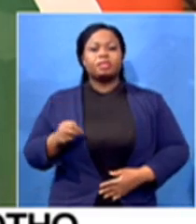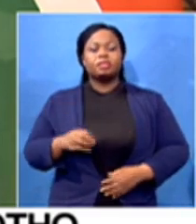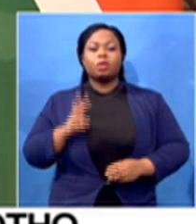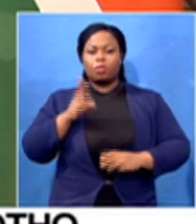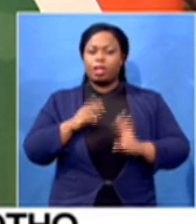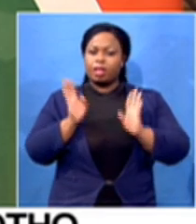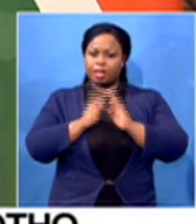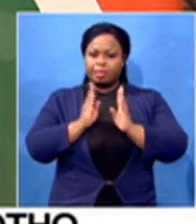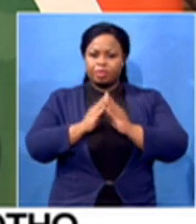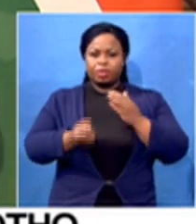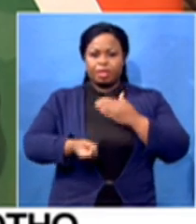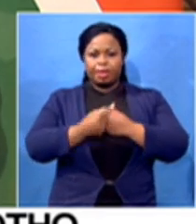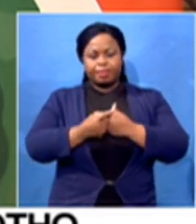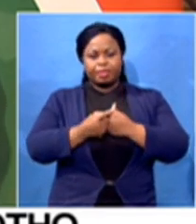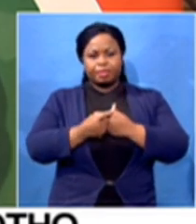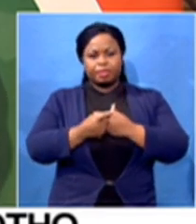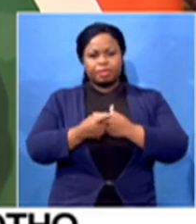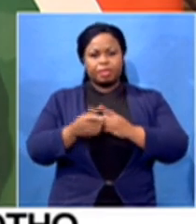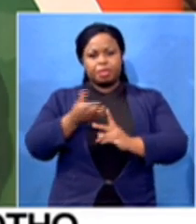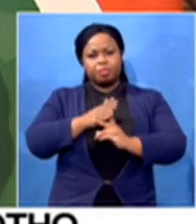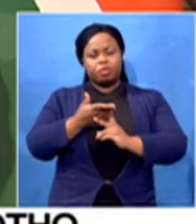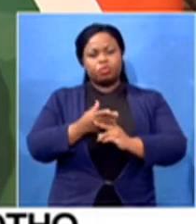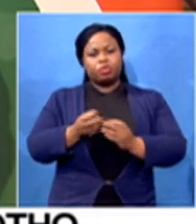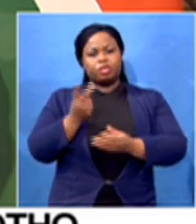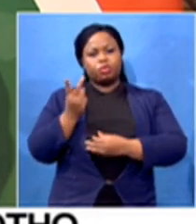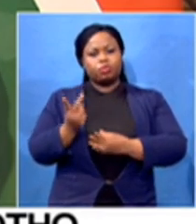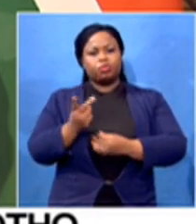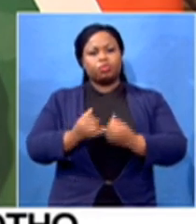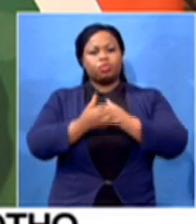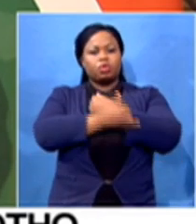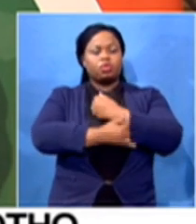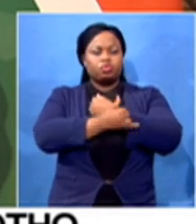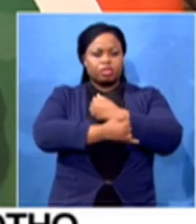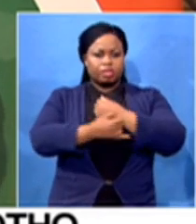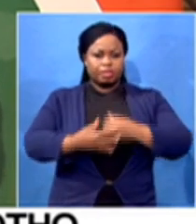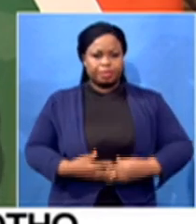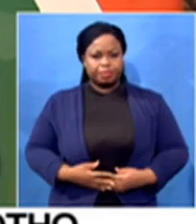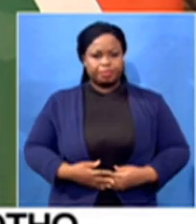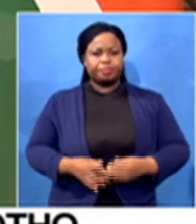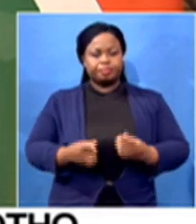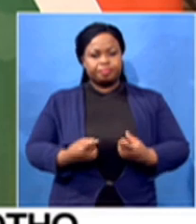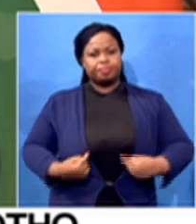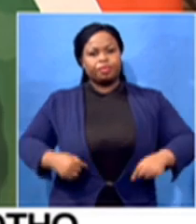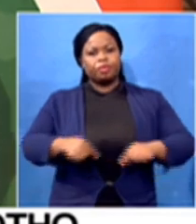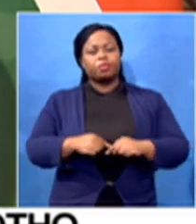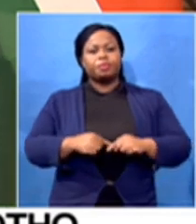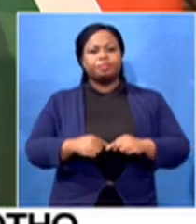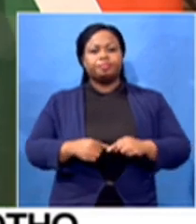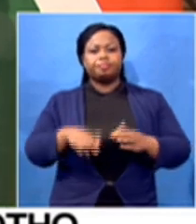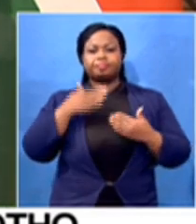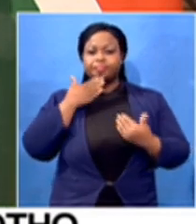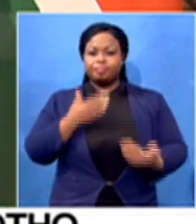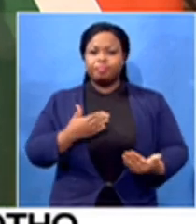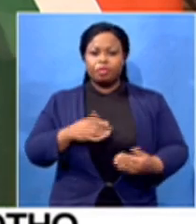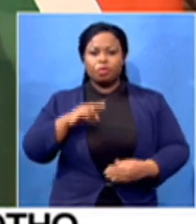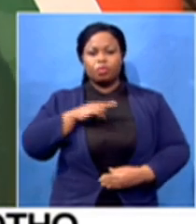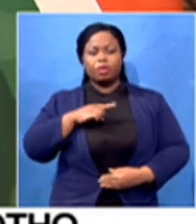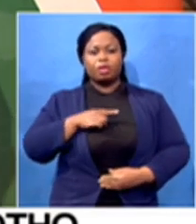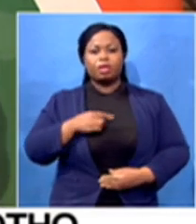are germane between the two countries. Re leboha ho fitla ha tona kholo